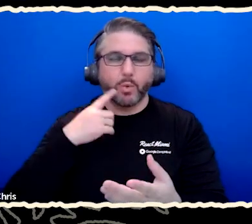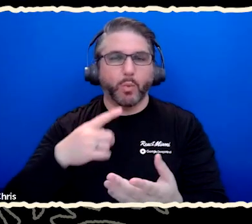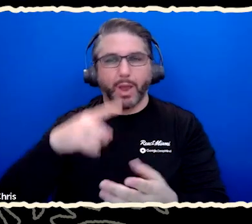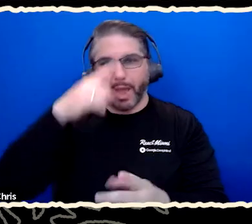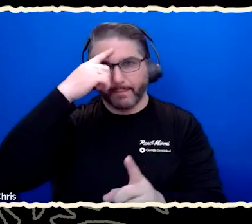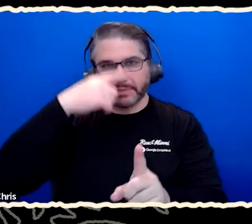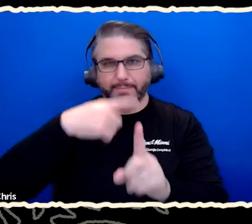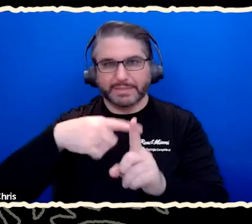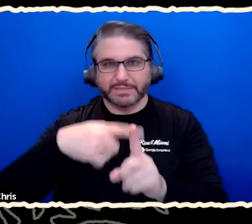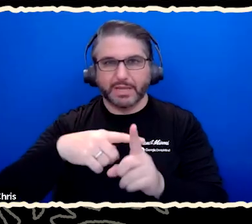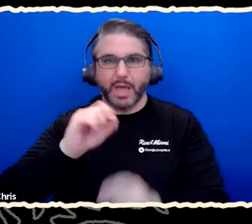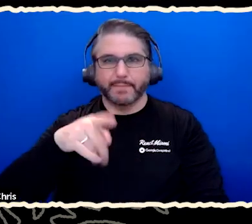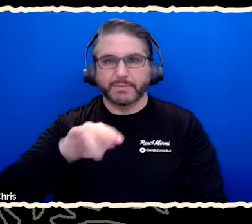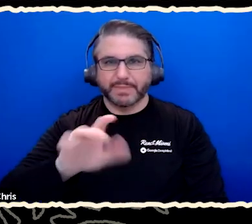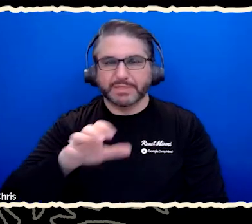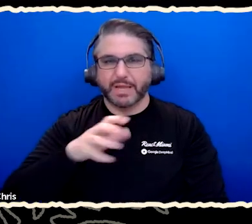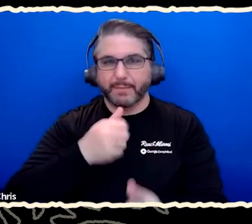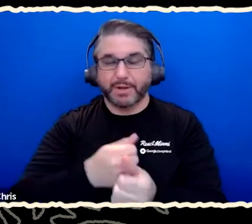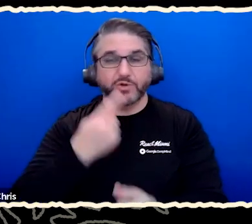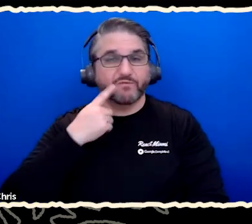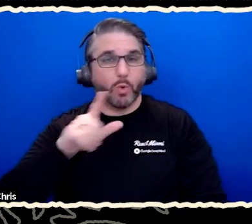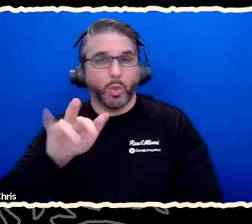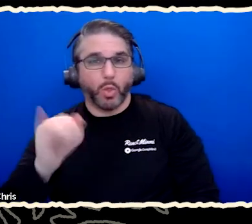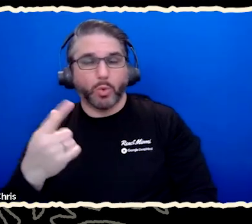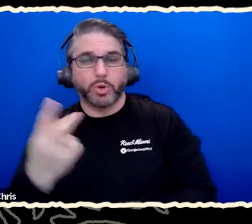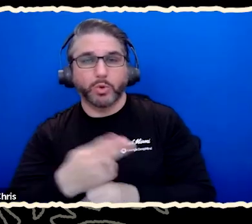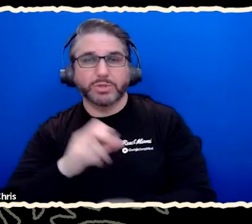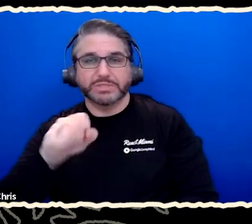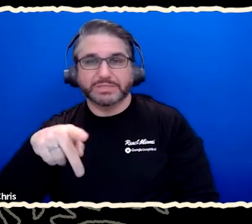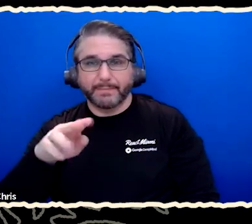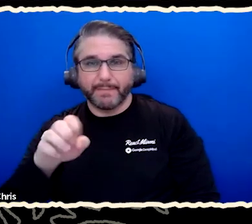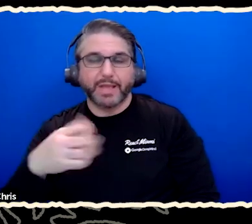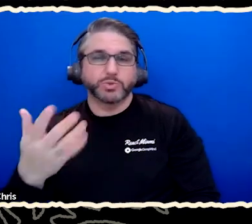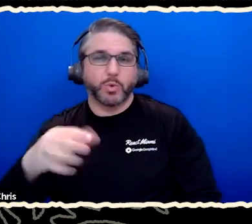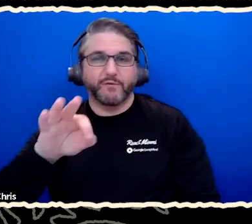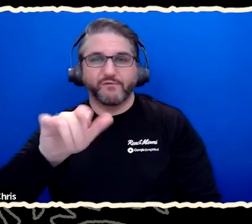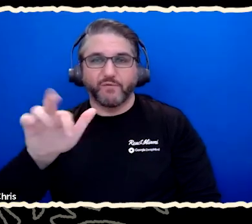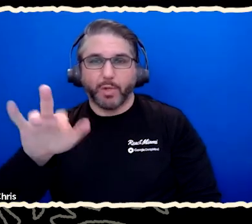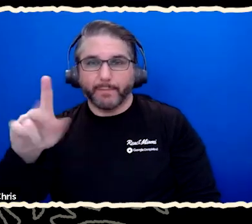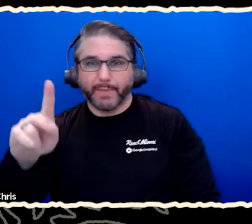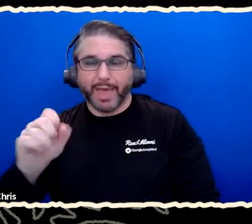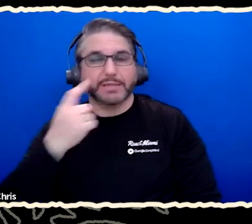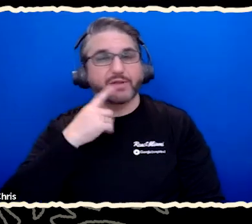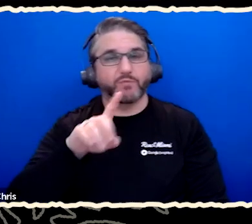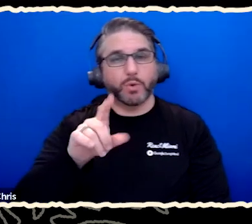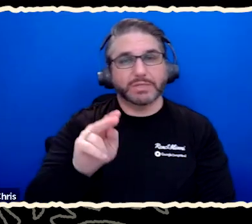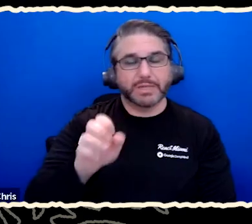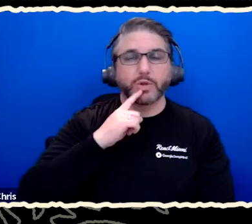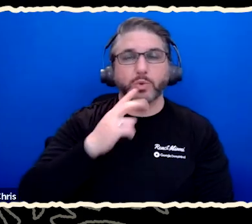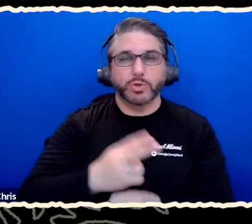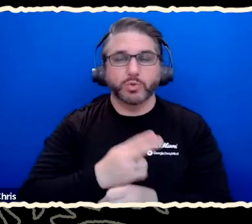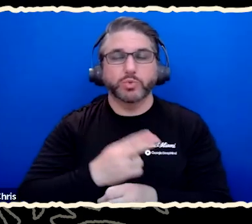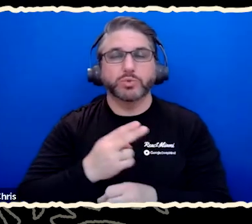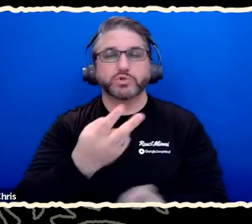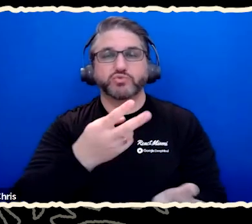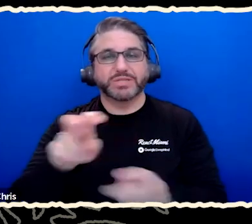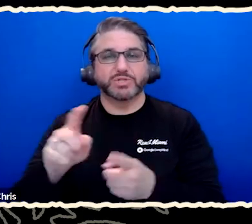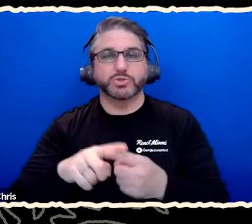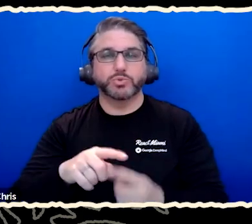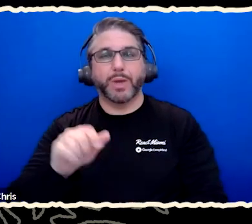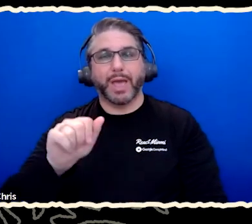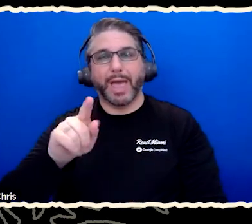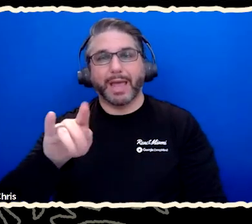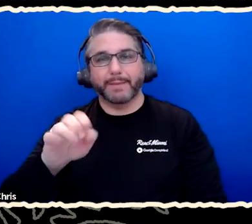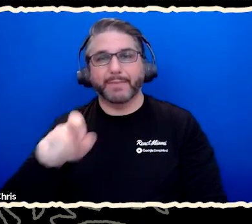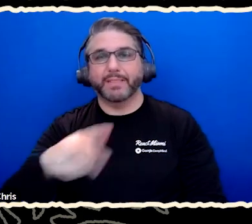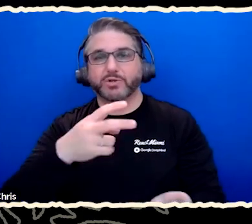updates. For the loading, you can use Suspense and provide fallbacks. And then for the done, you can even add a view transition to animate the transition